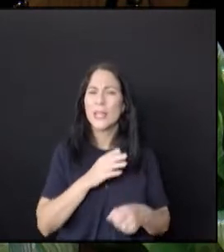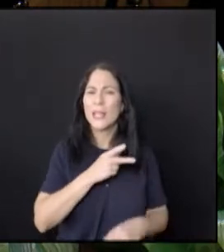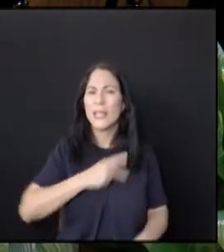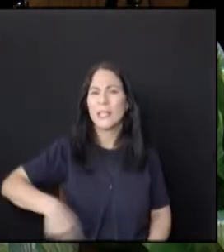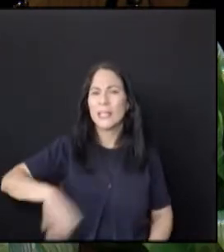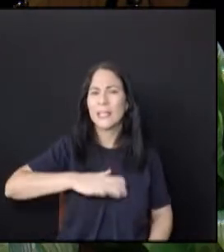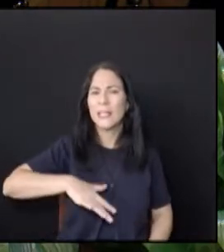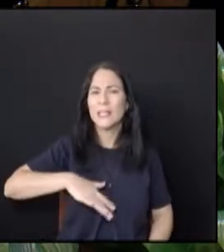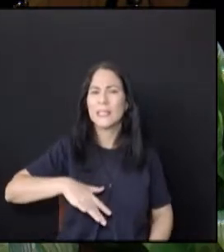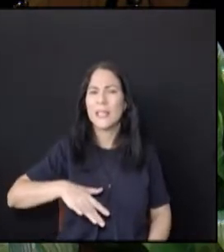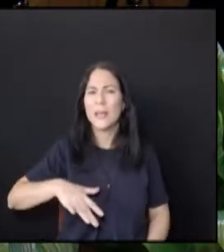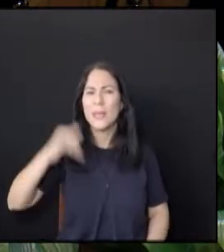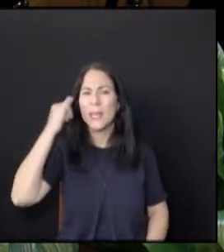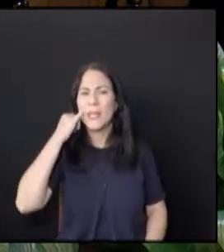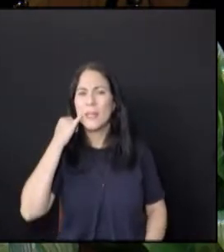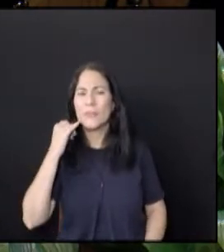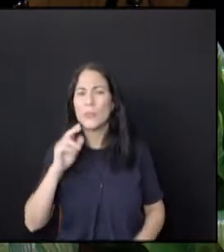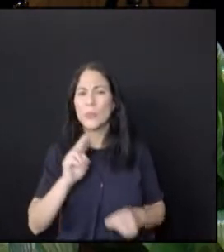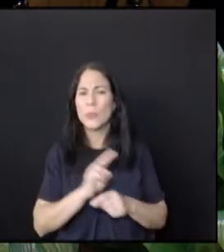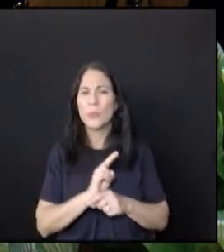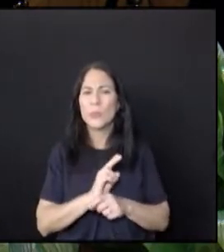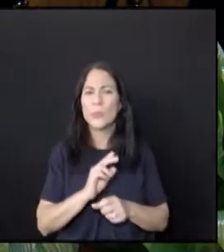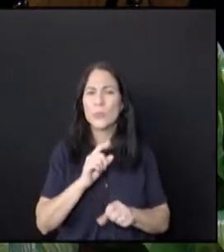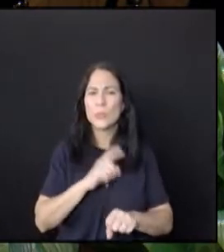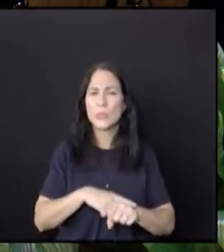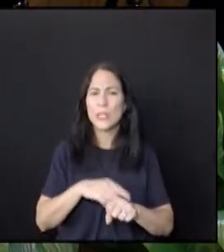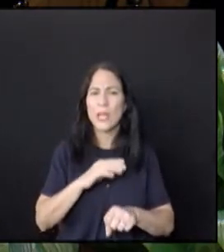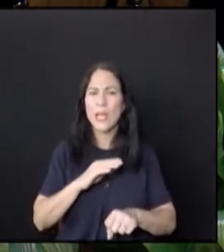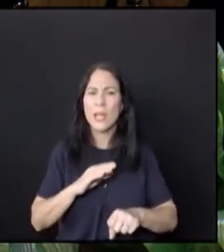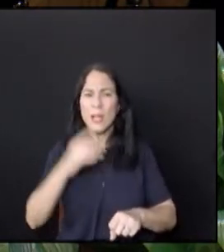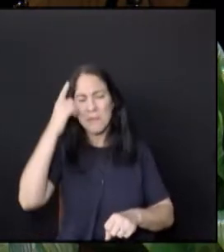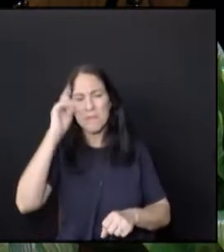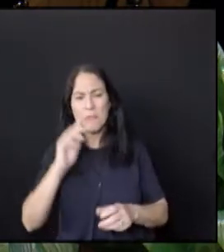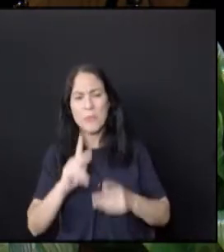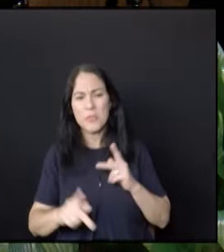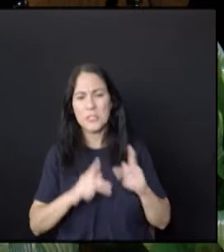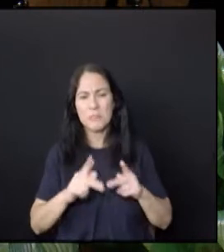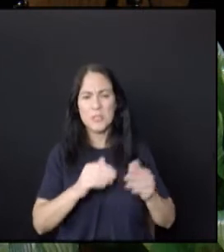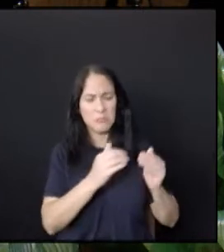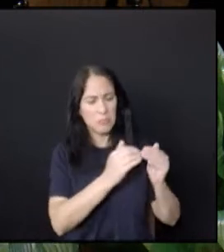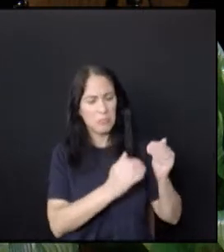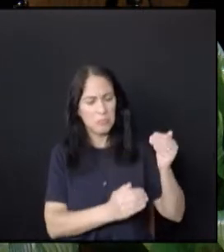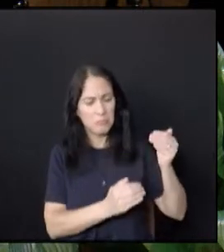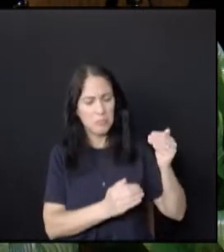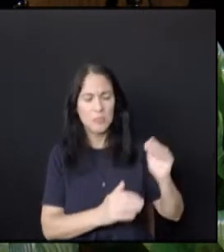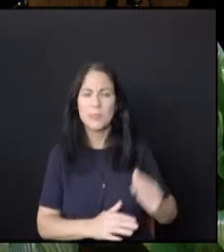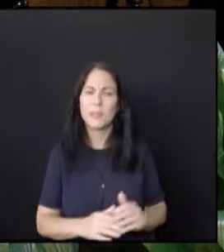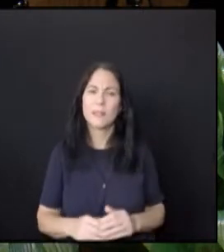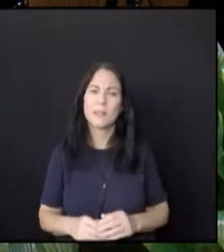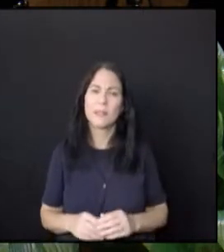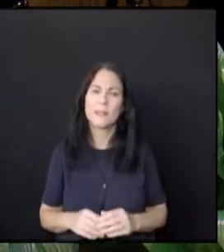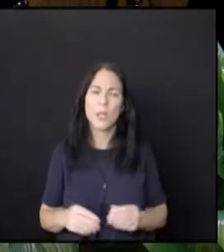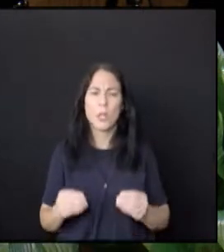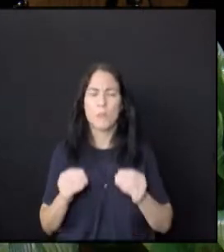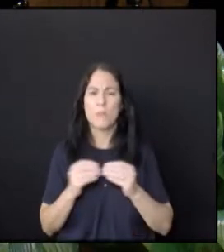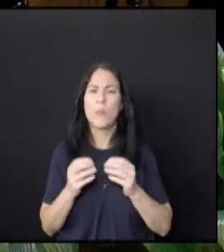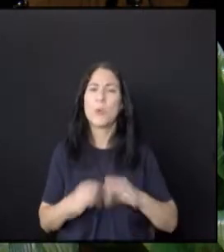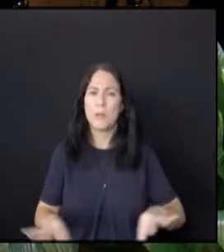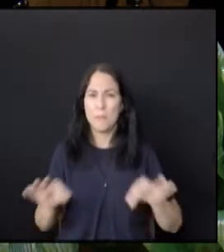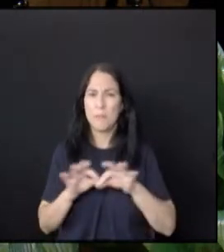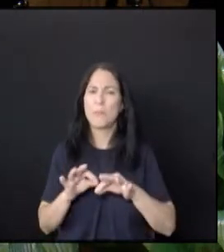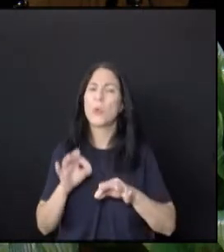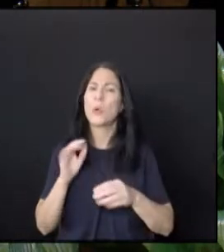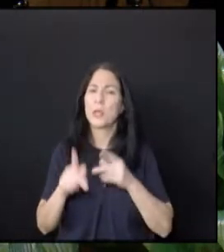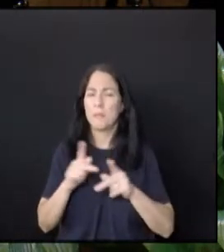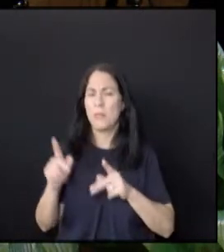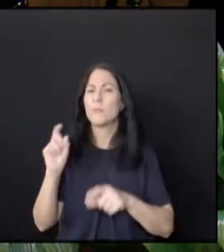of people? And aren't there far more important plans and people that demand our attention and our energy? Well, that's